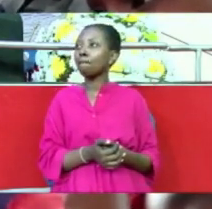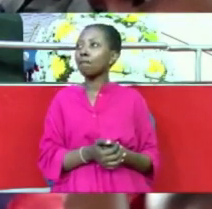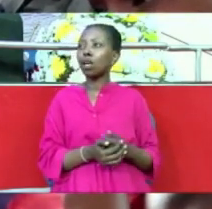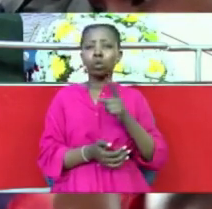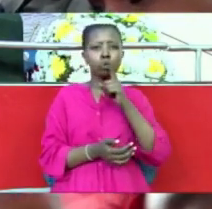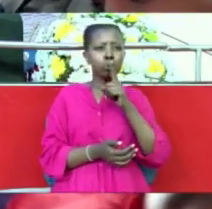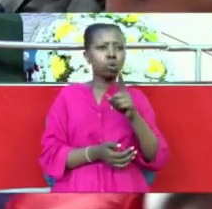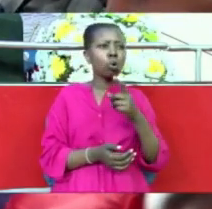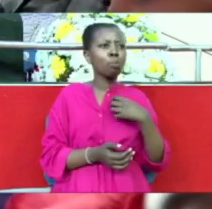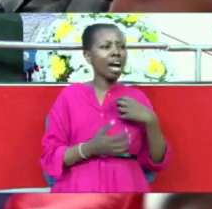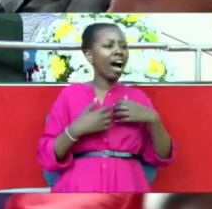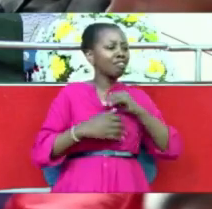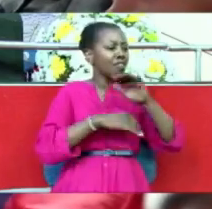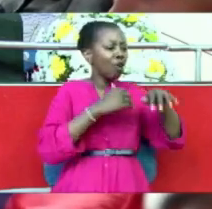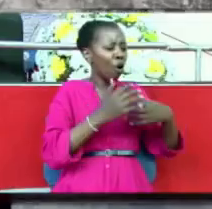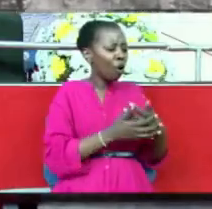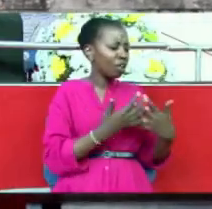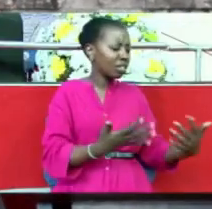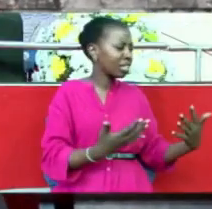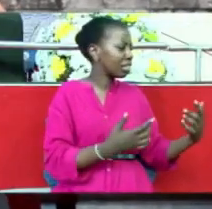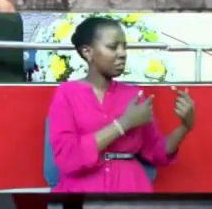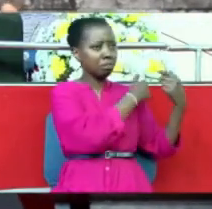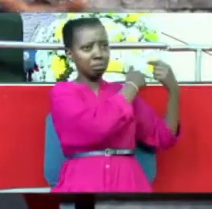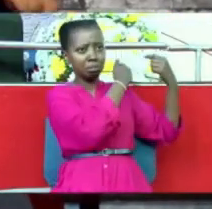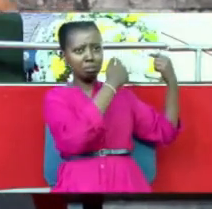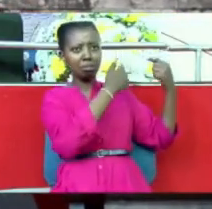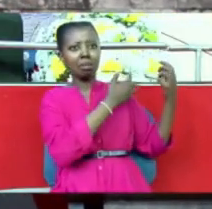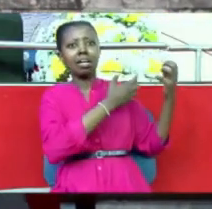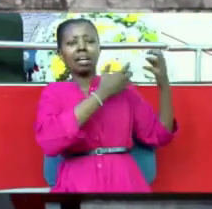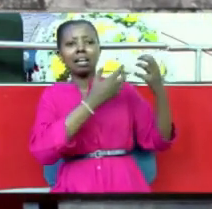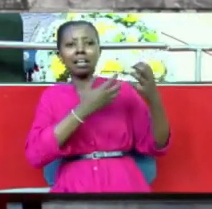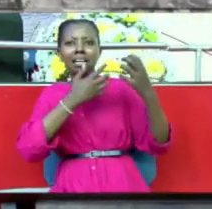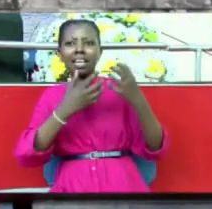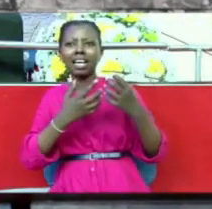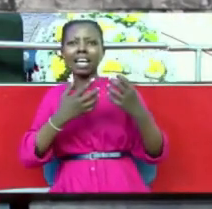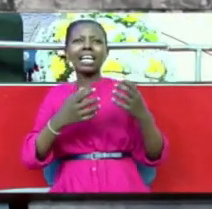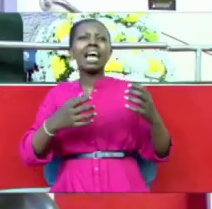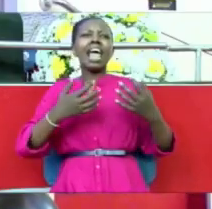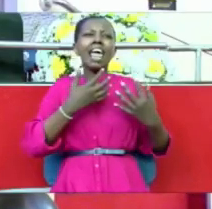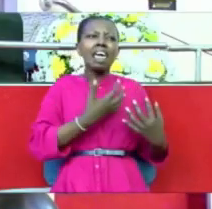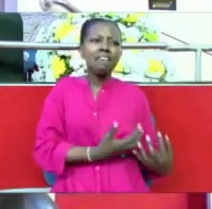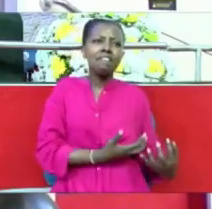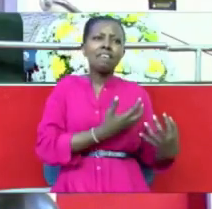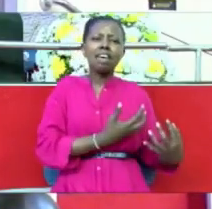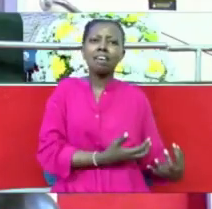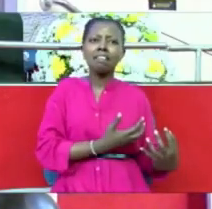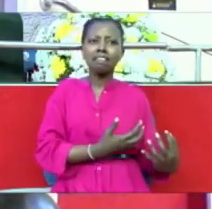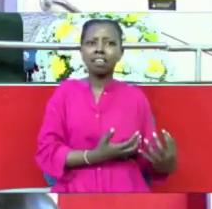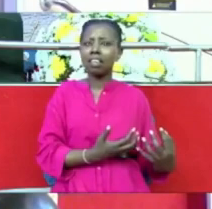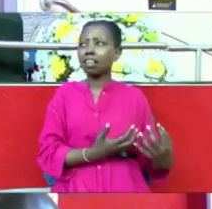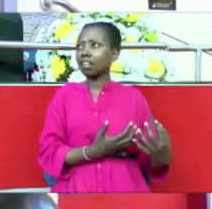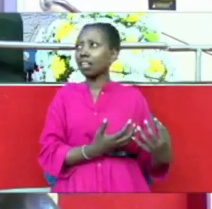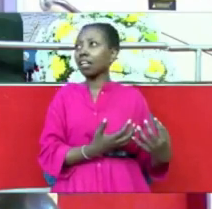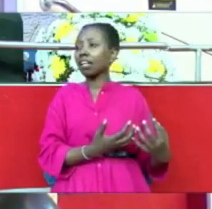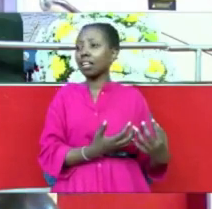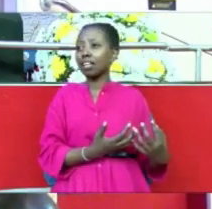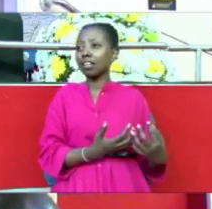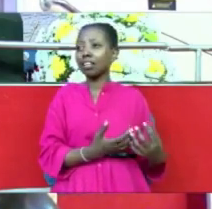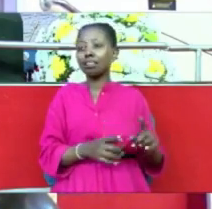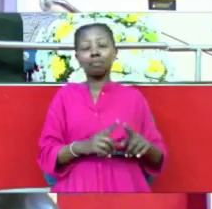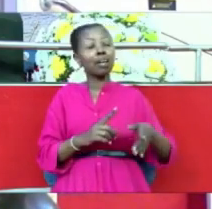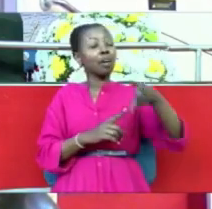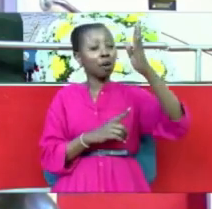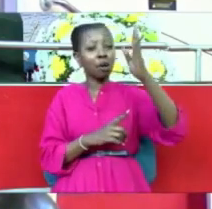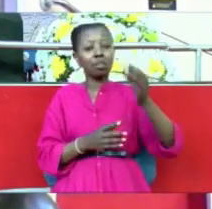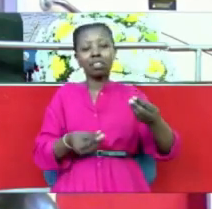sasa nimebebana hizi vitu. Na nitanikatha. Alafu nikakuja, Mungu naye anapeaga watu